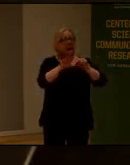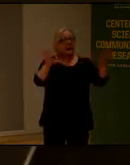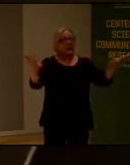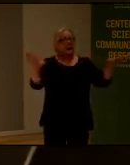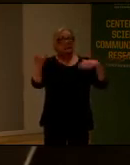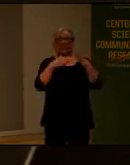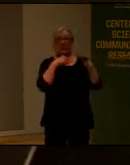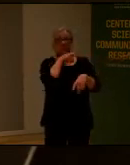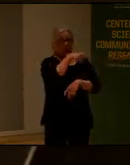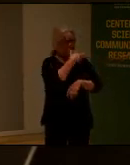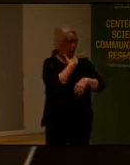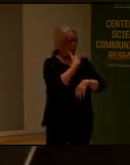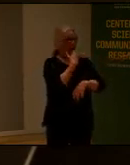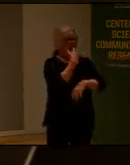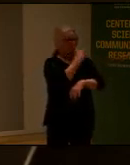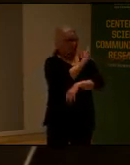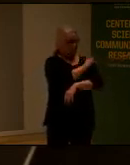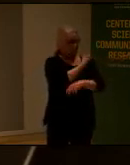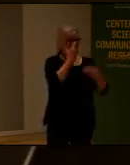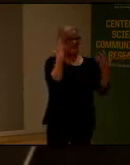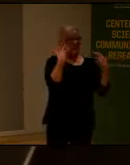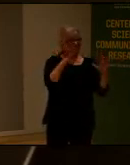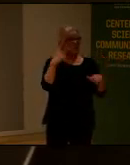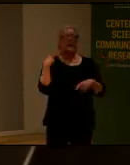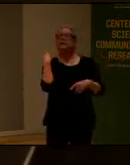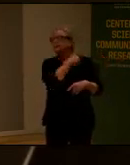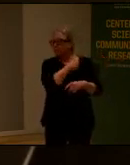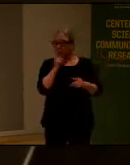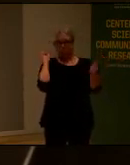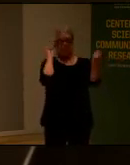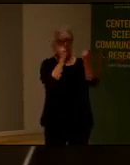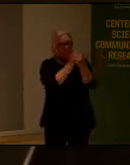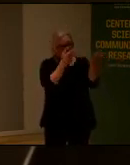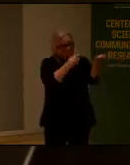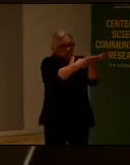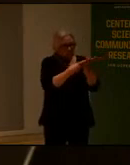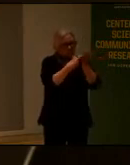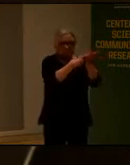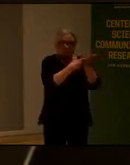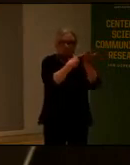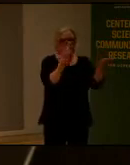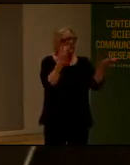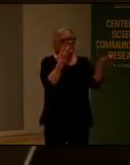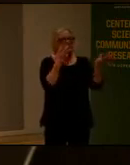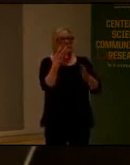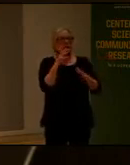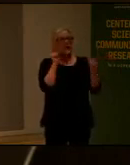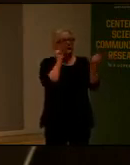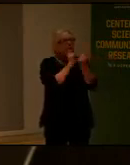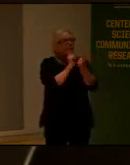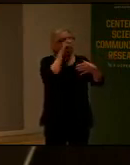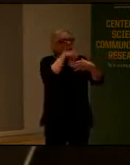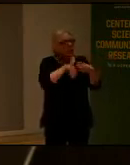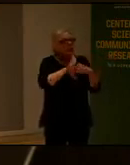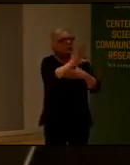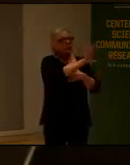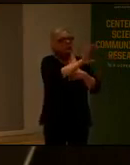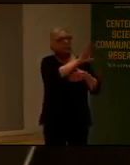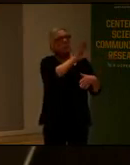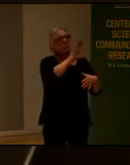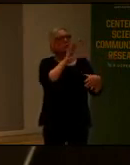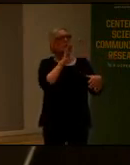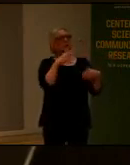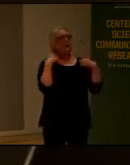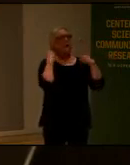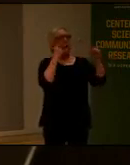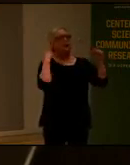will have the conversation, and we'll engage in whatever it is to meet you in your individual health goals. But there's